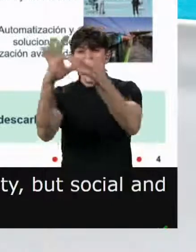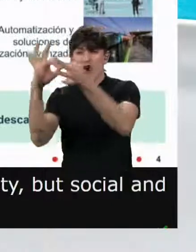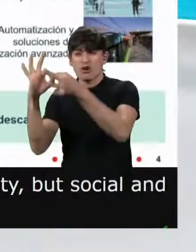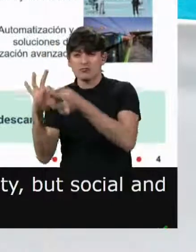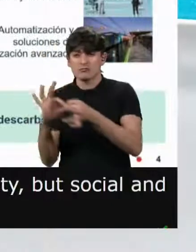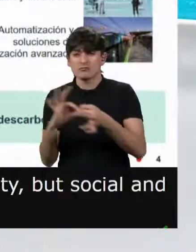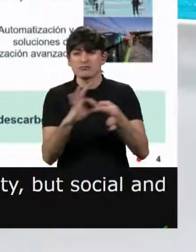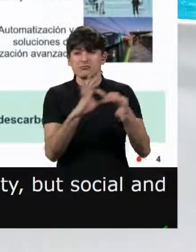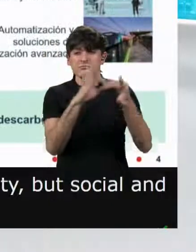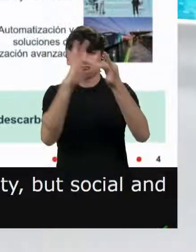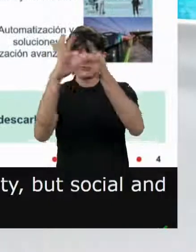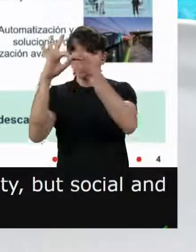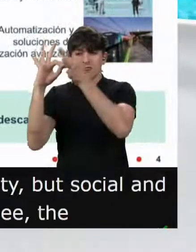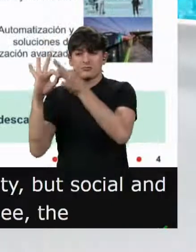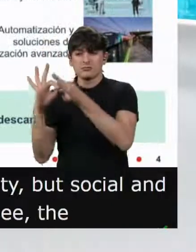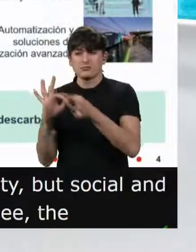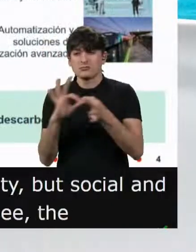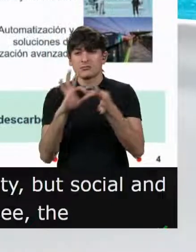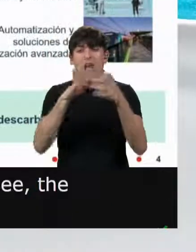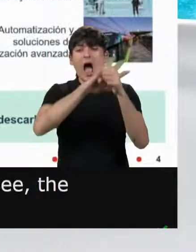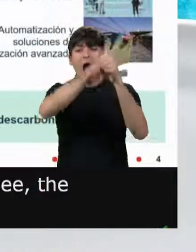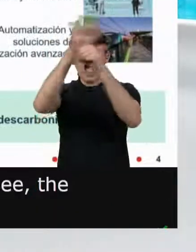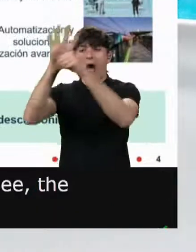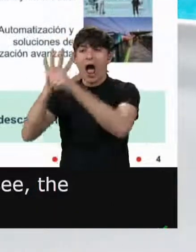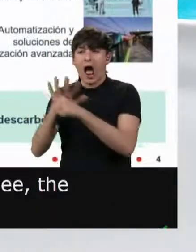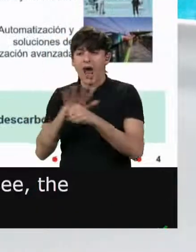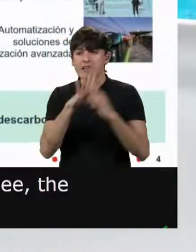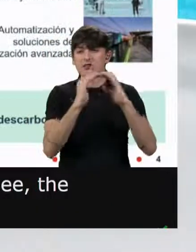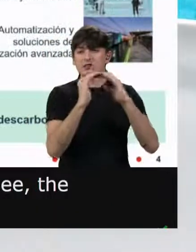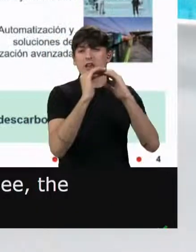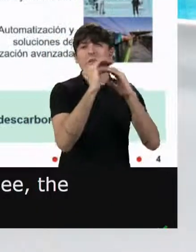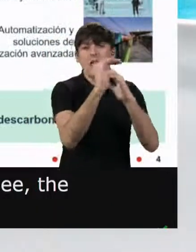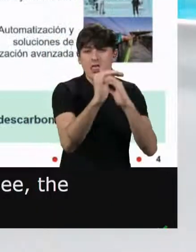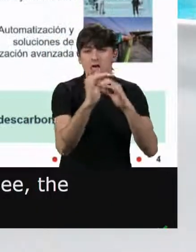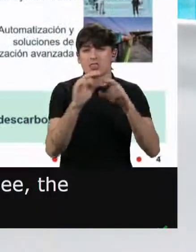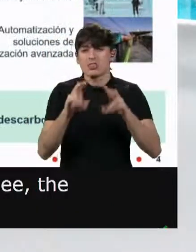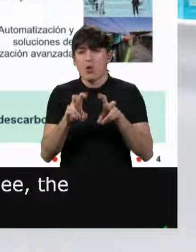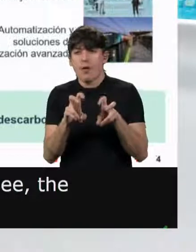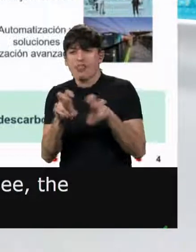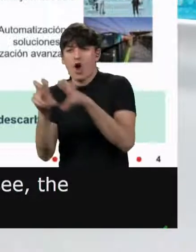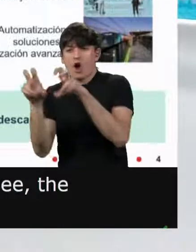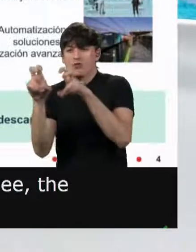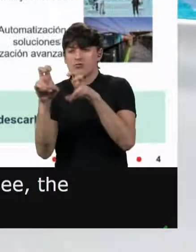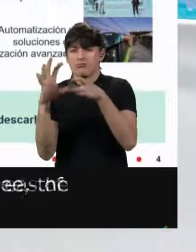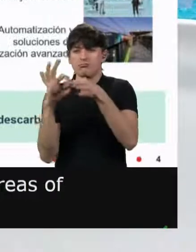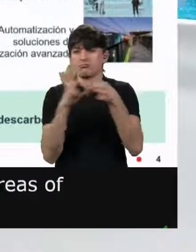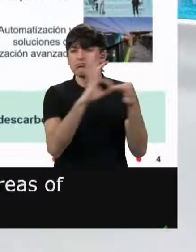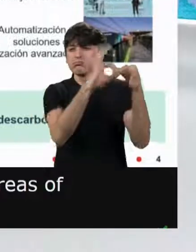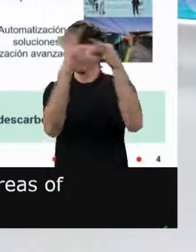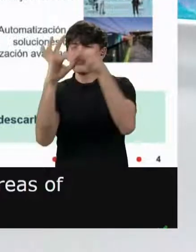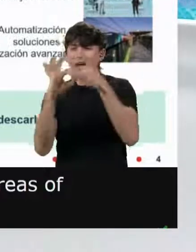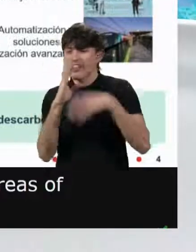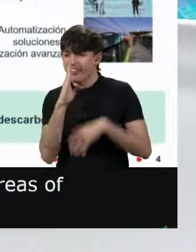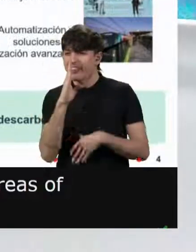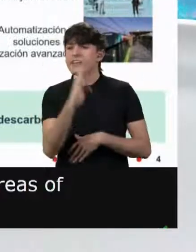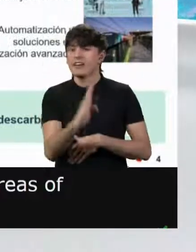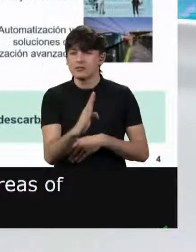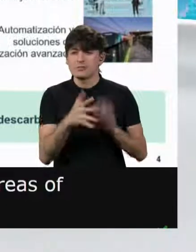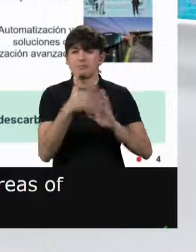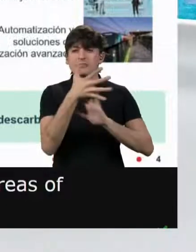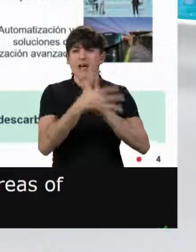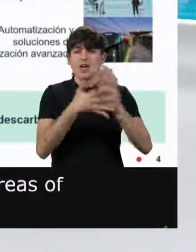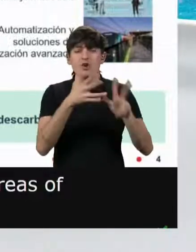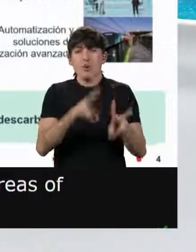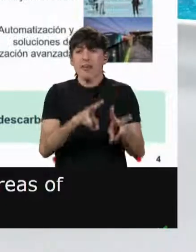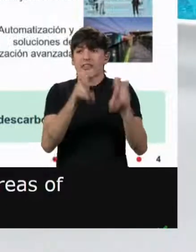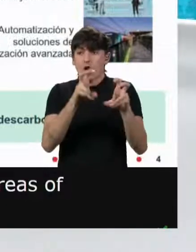relationship that we have between the different areas of sustainability and the areas of innovation is very direct.